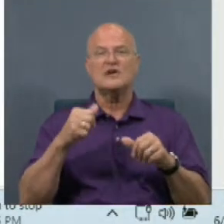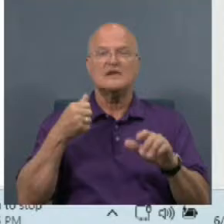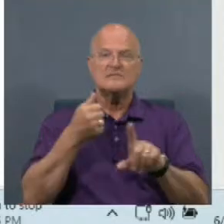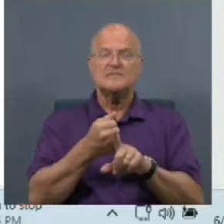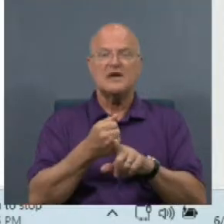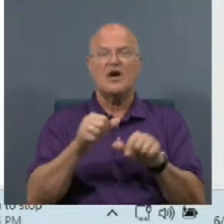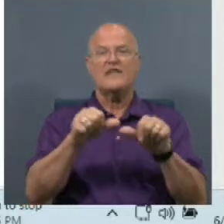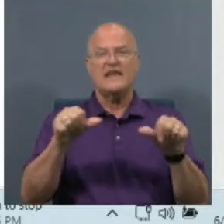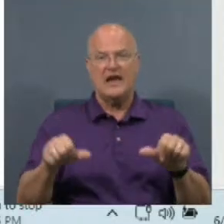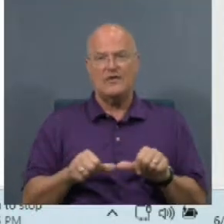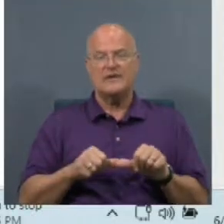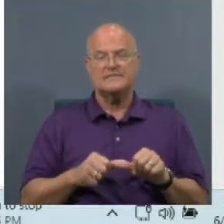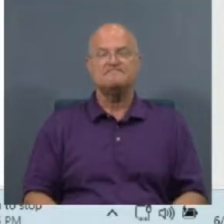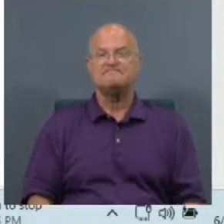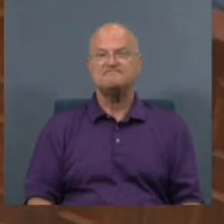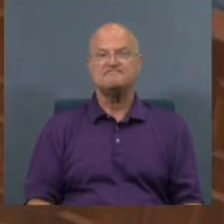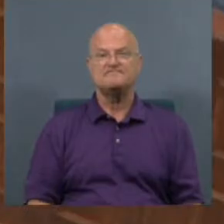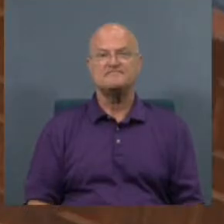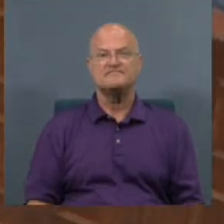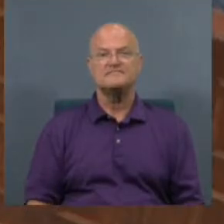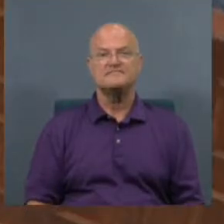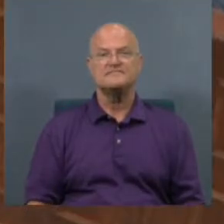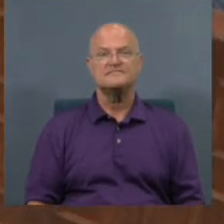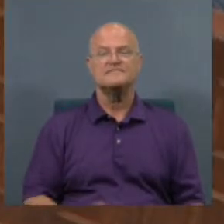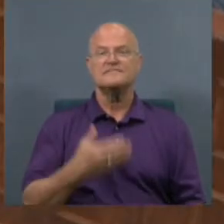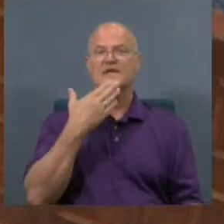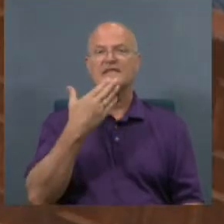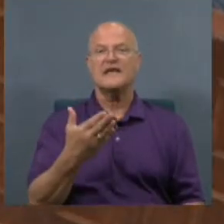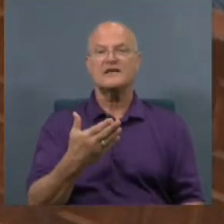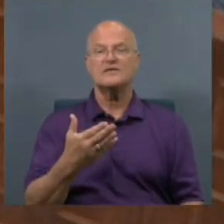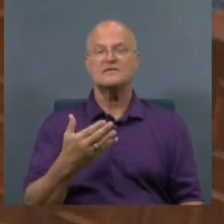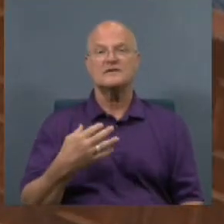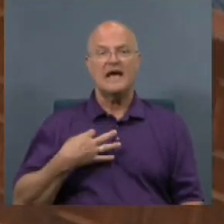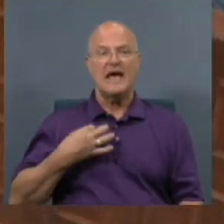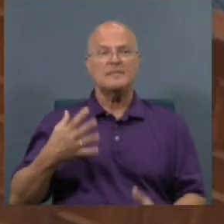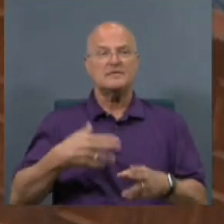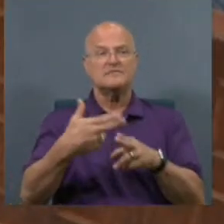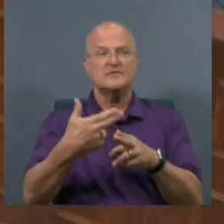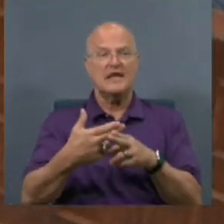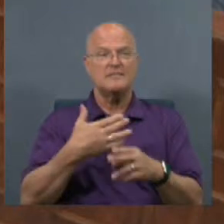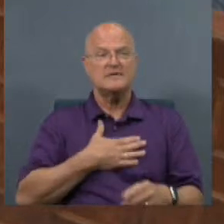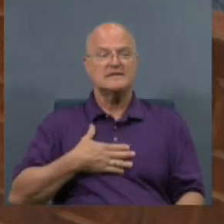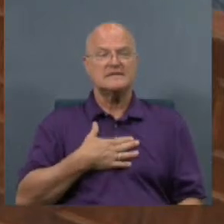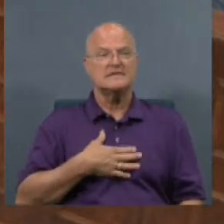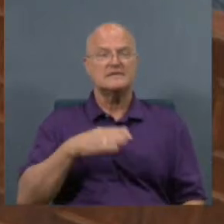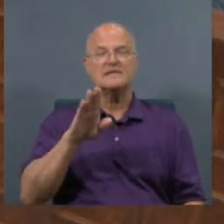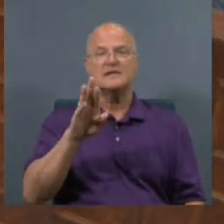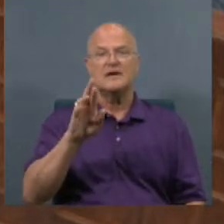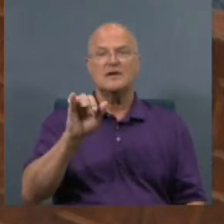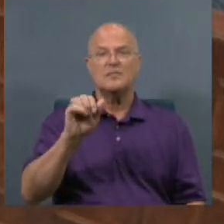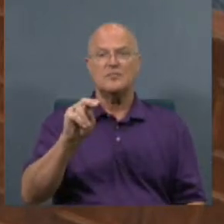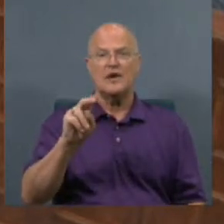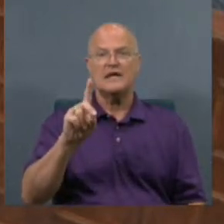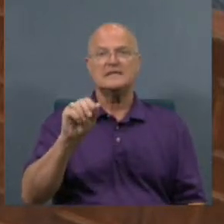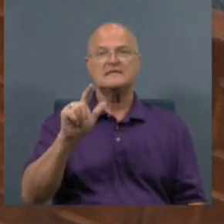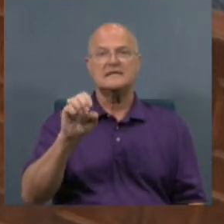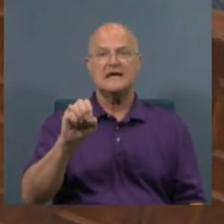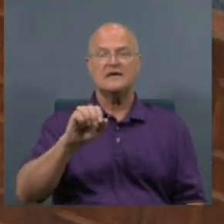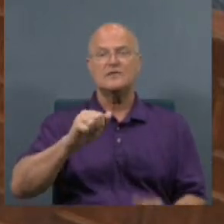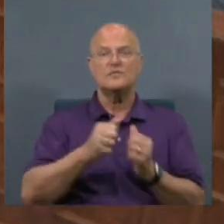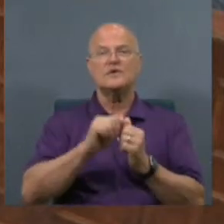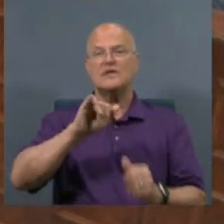or the general area. Thank you, Monty. Applicant, please state your name for the record. Brian Dale with Joe White and